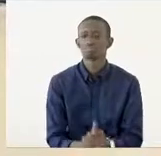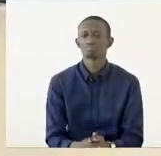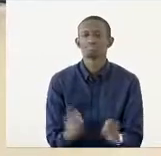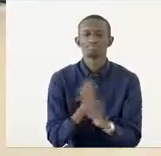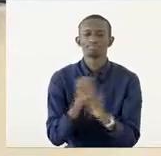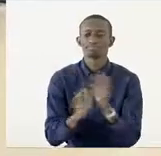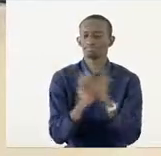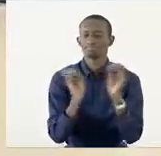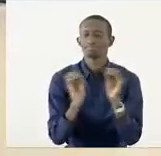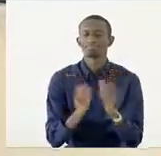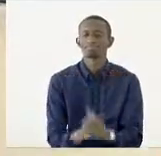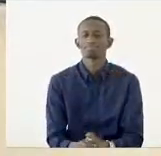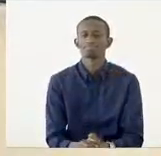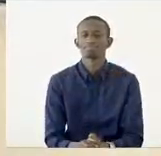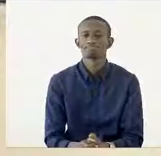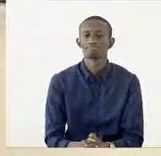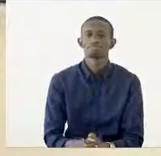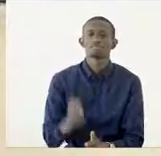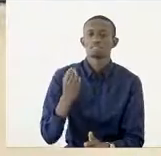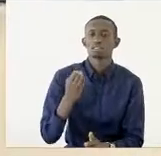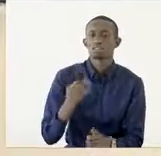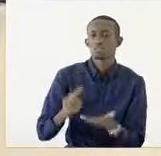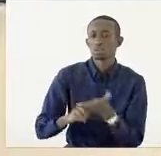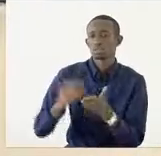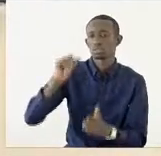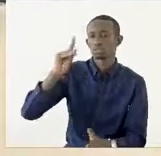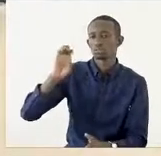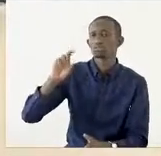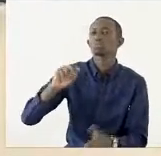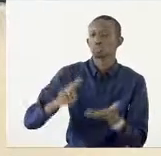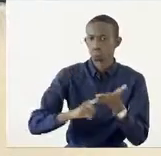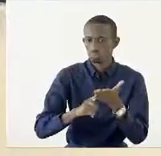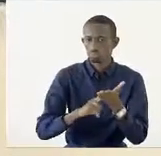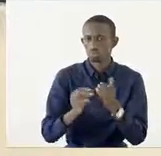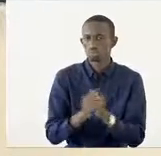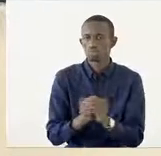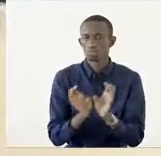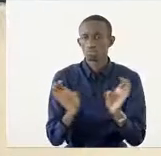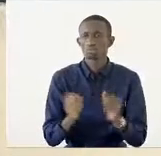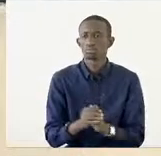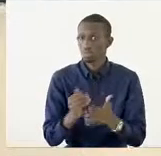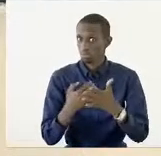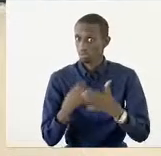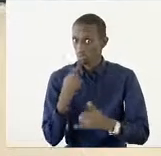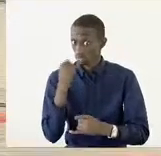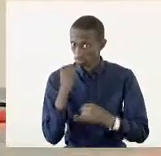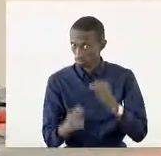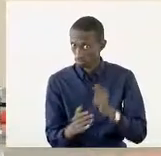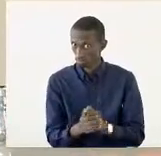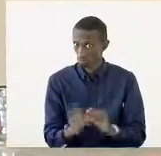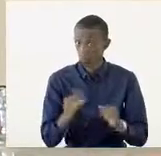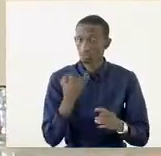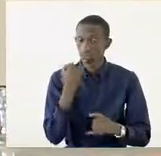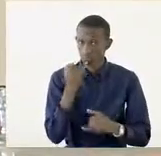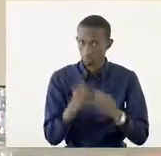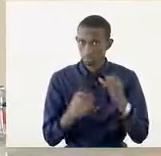No observable change. So it is used to distinguish ketones from aldehydes. So before I leave, or before we wind up